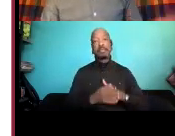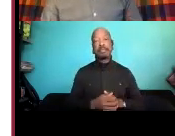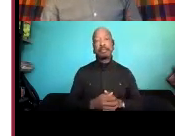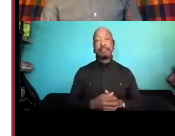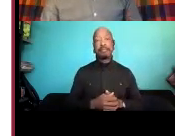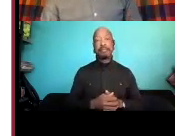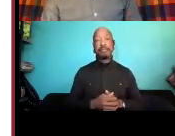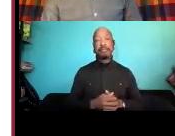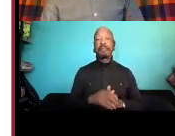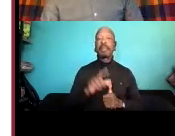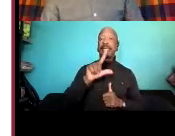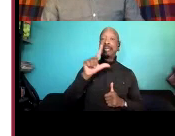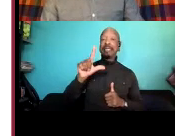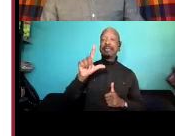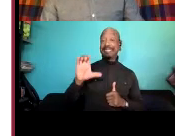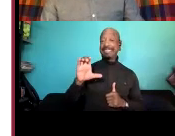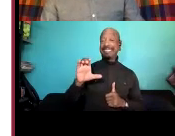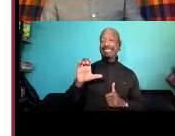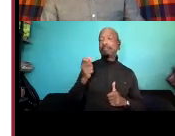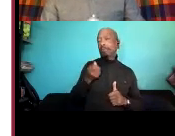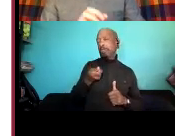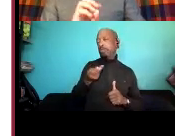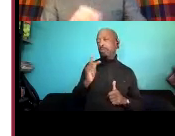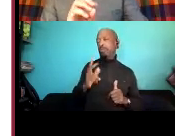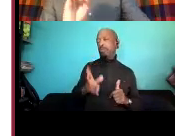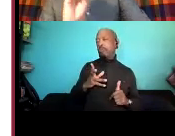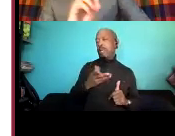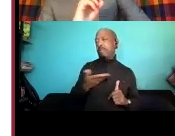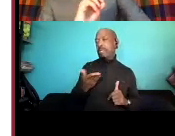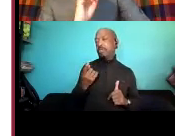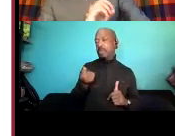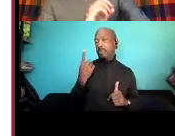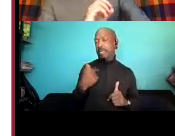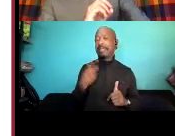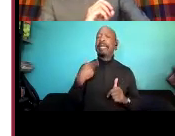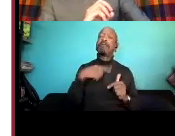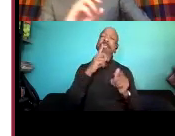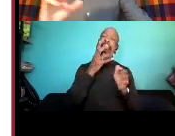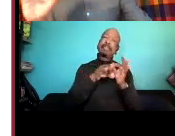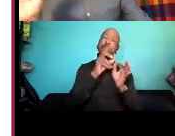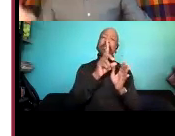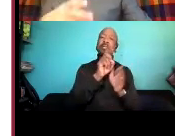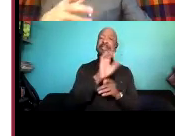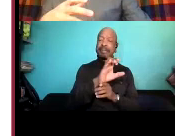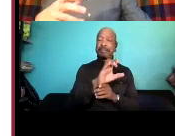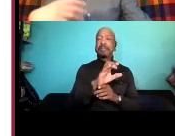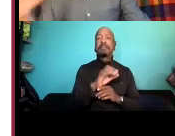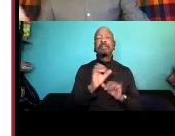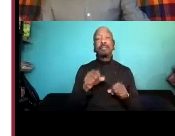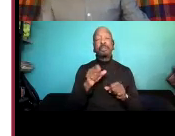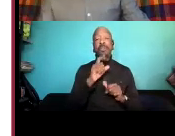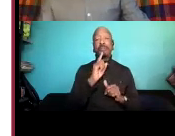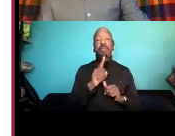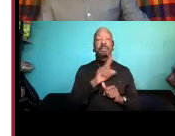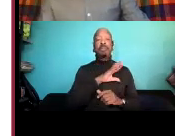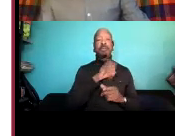In an LLC, there's fewer formalities and simpler documents than a corporation. And you can incorporate a one member,